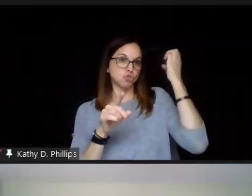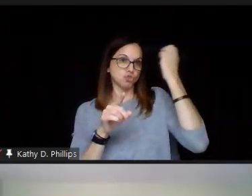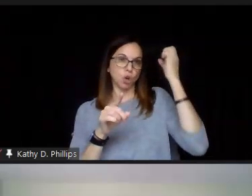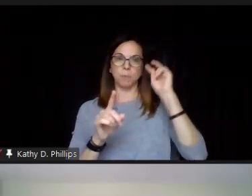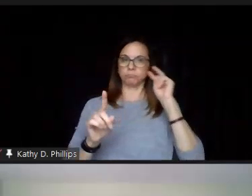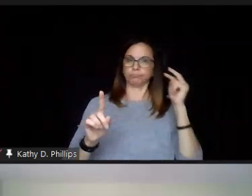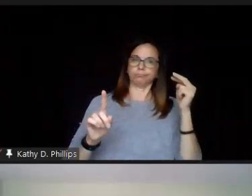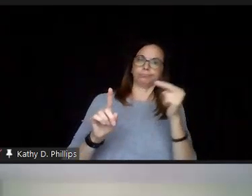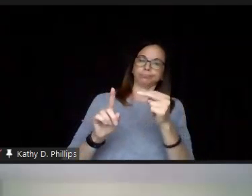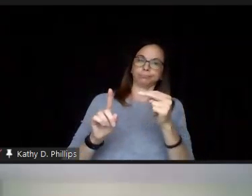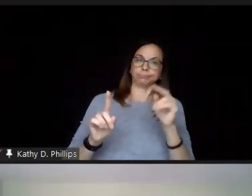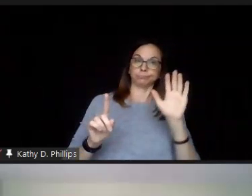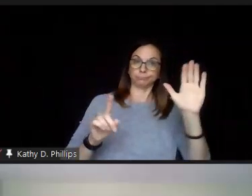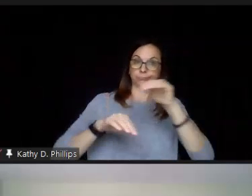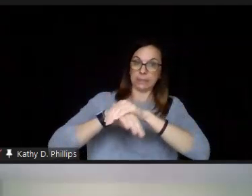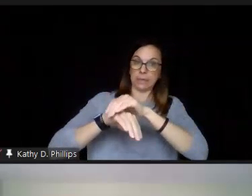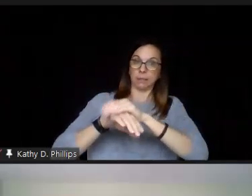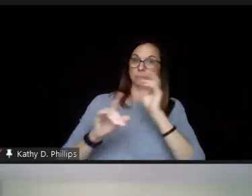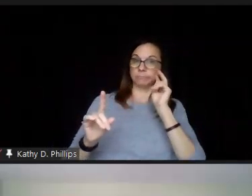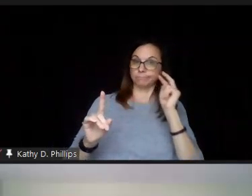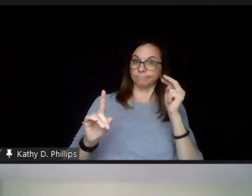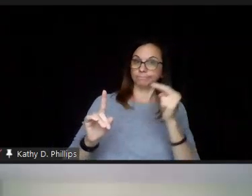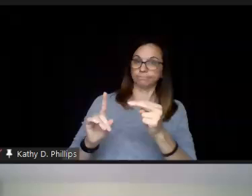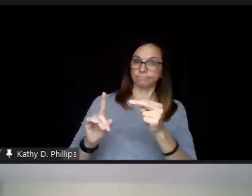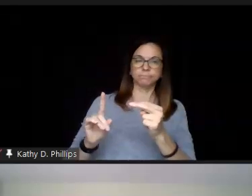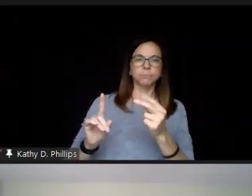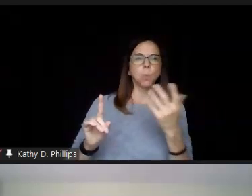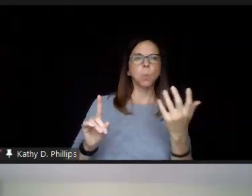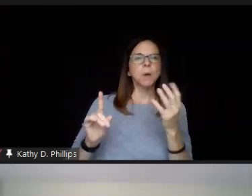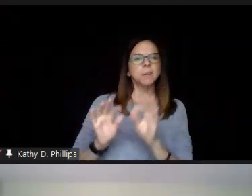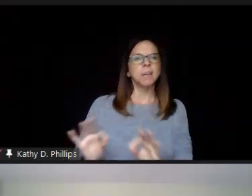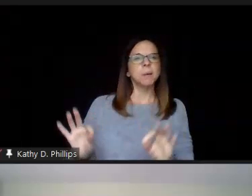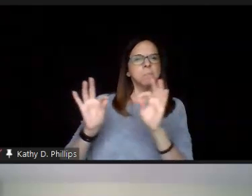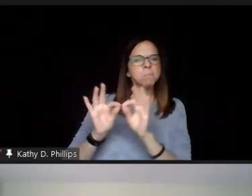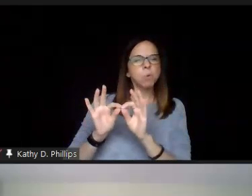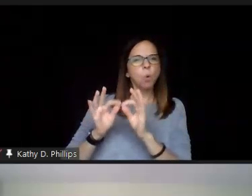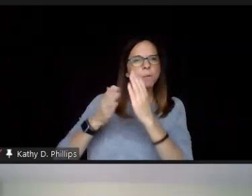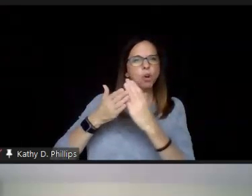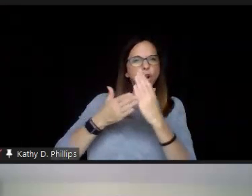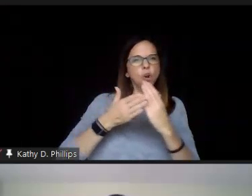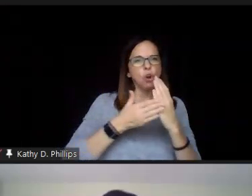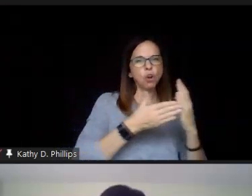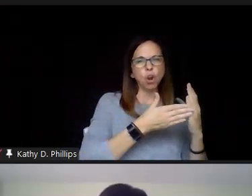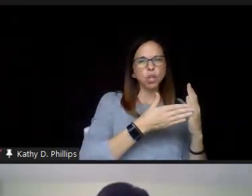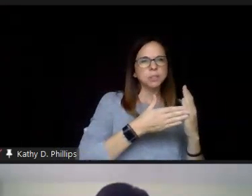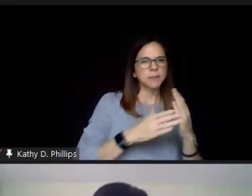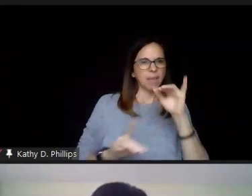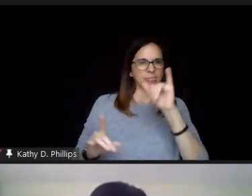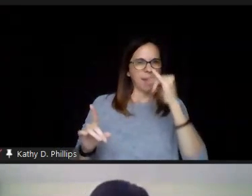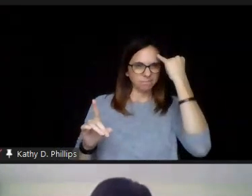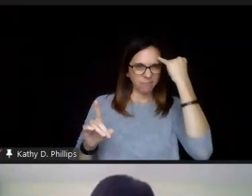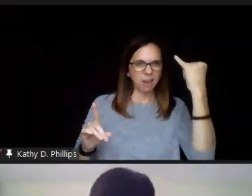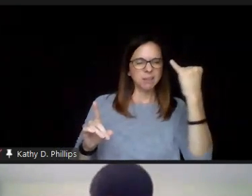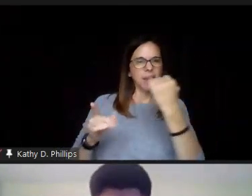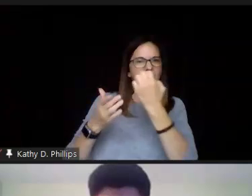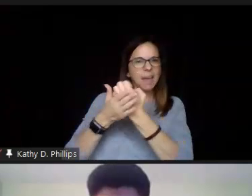from England's point of view, what are some key components or parts of this idea, this